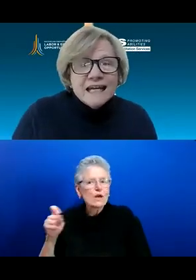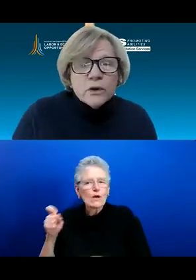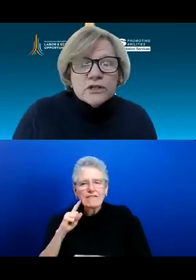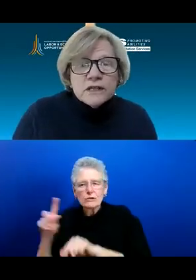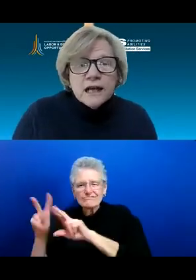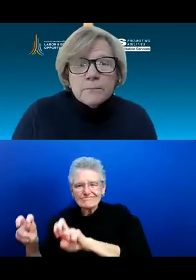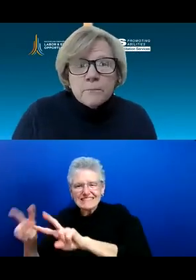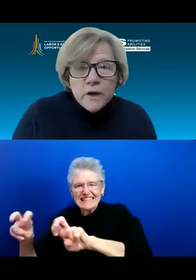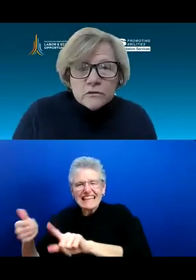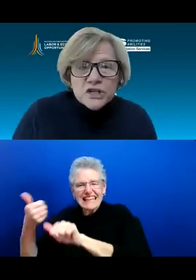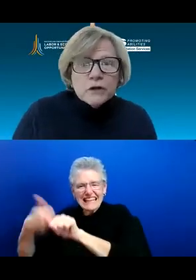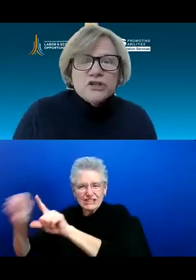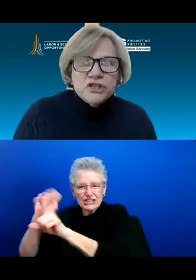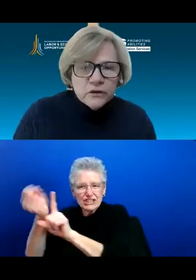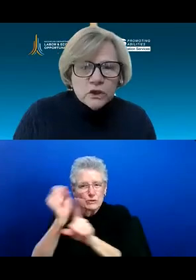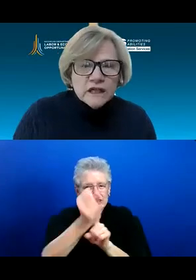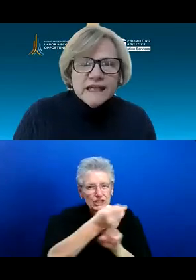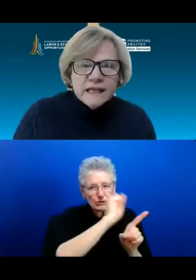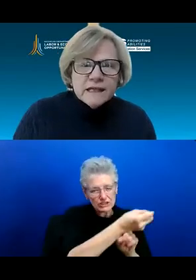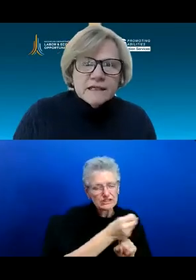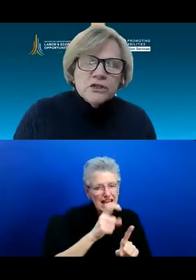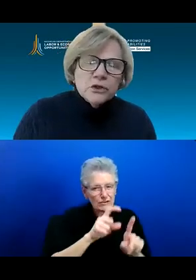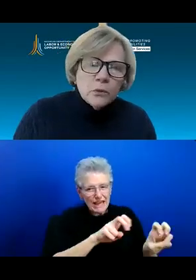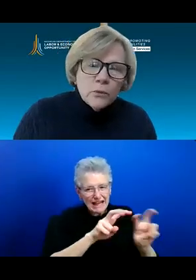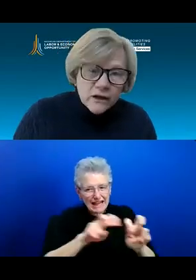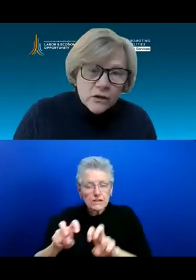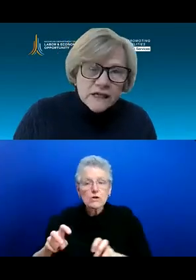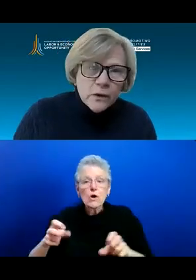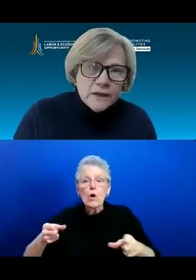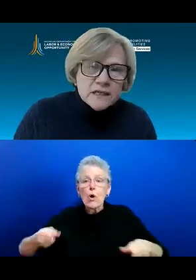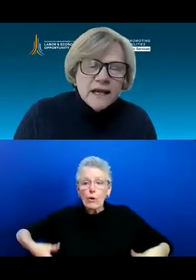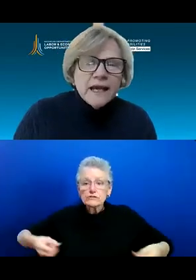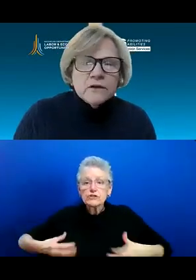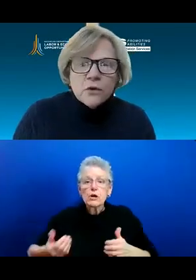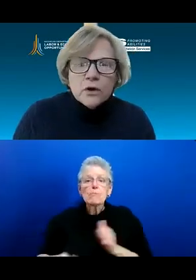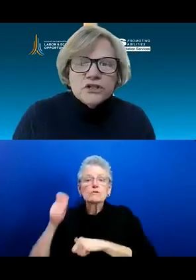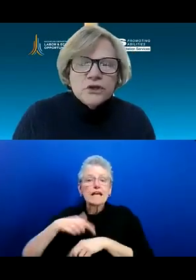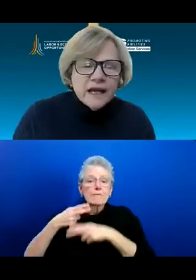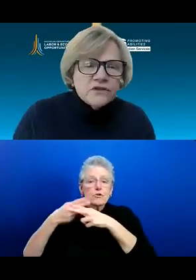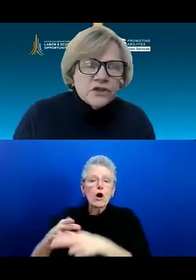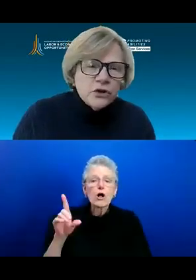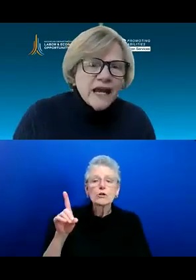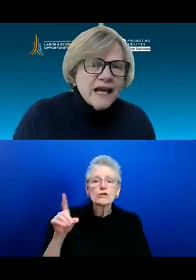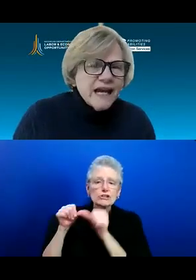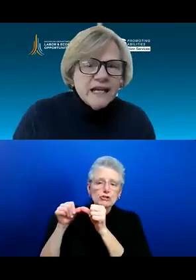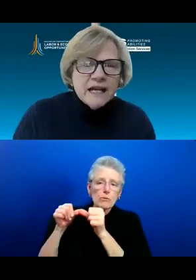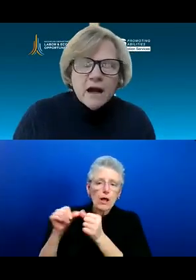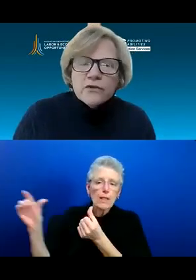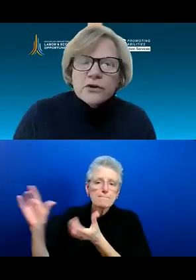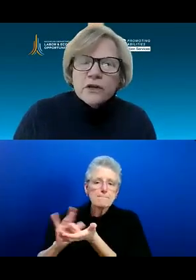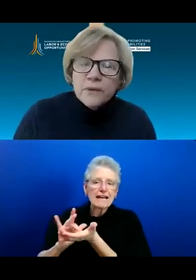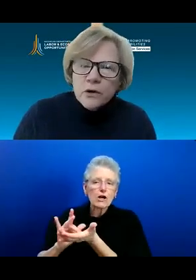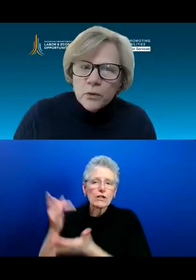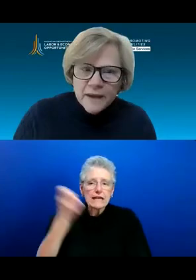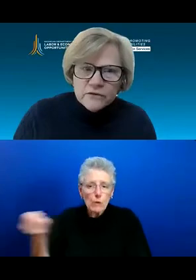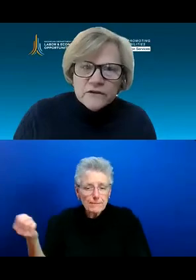A wheelchair generally is durable medical equipment, And of course, you'd have to look at any